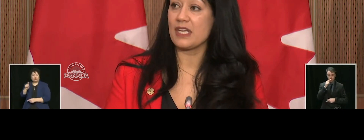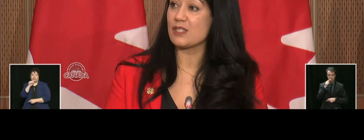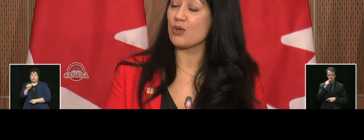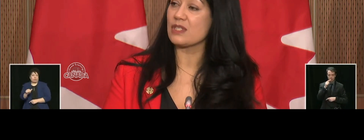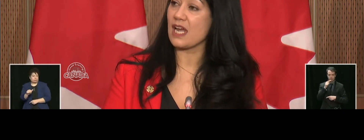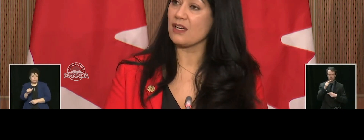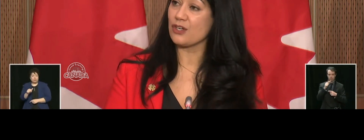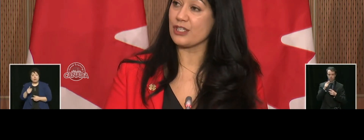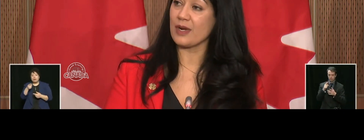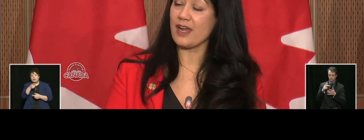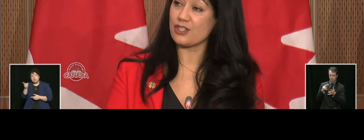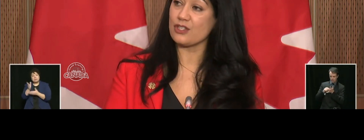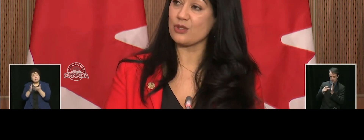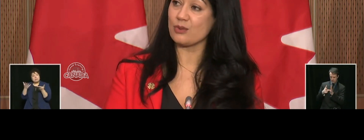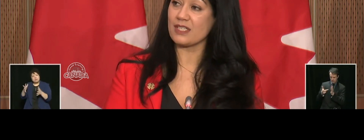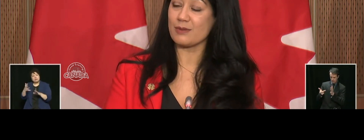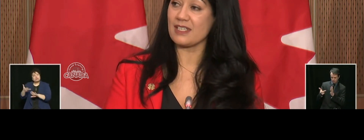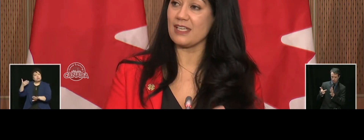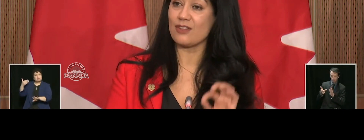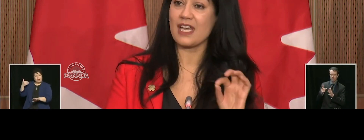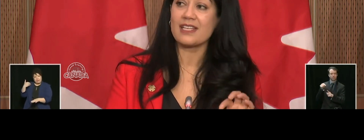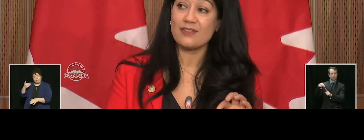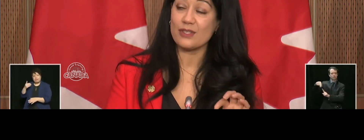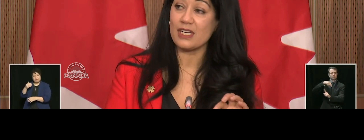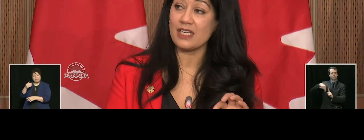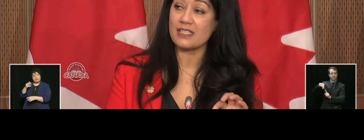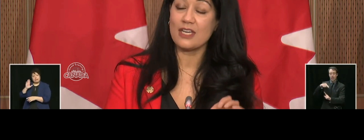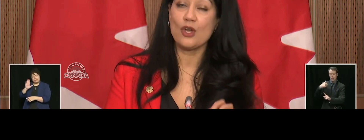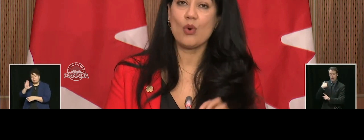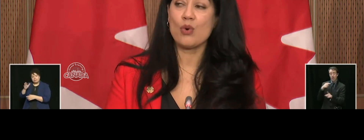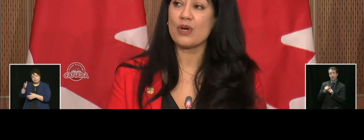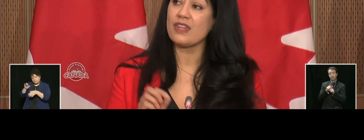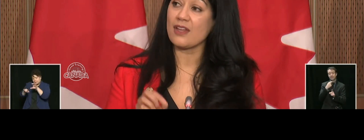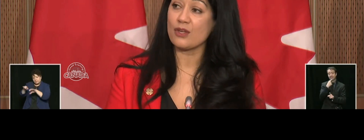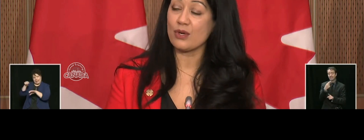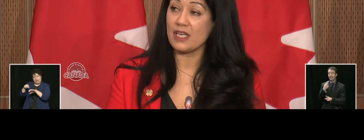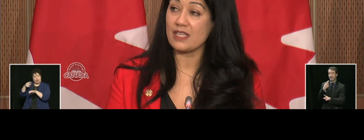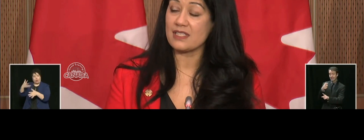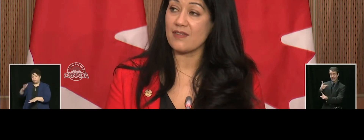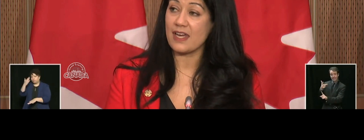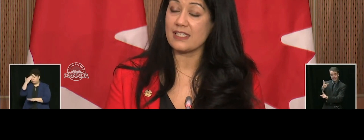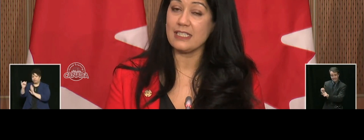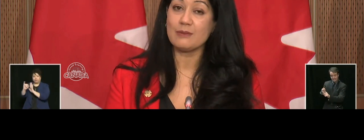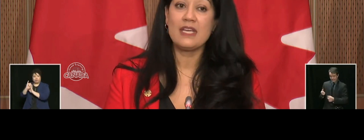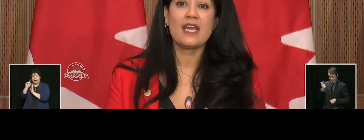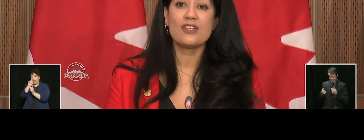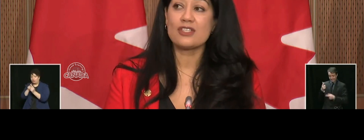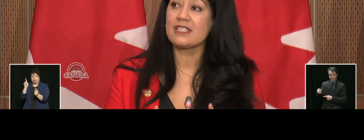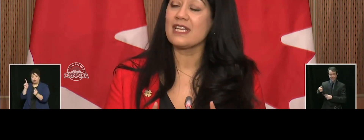had been exposed and had an allergic reaction to, as we said, either the active ingredient or the other ingredients